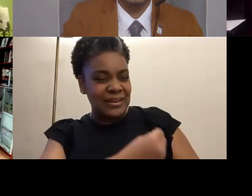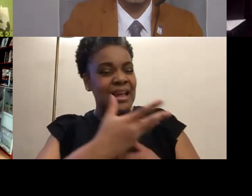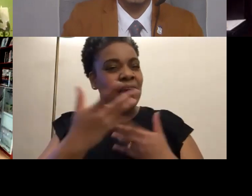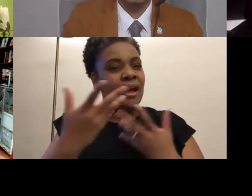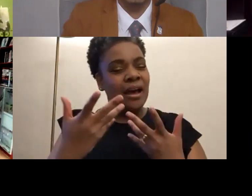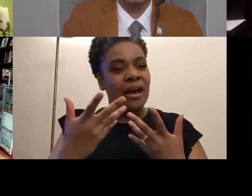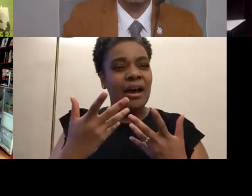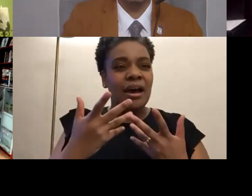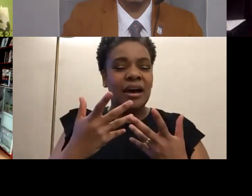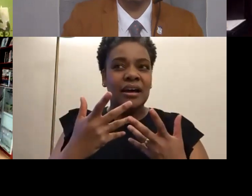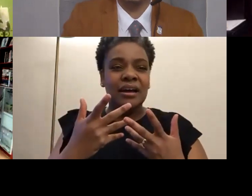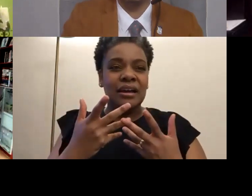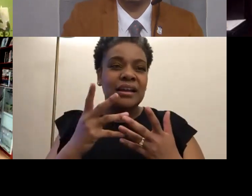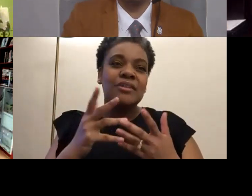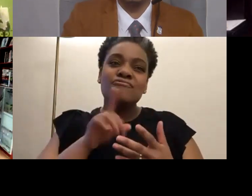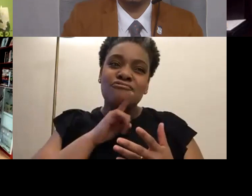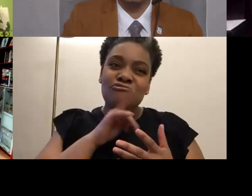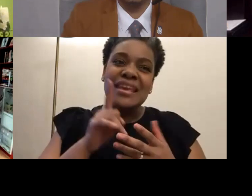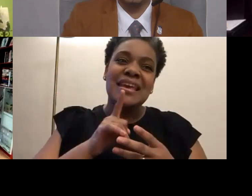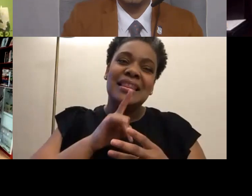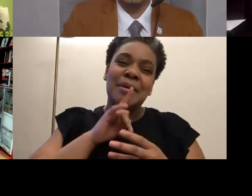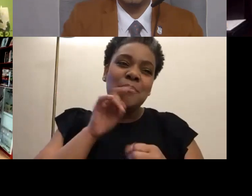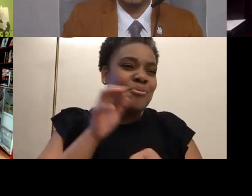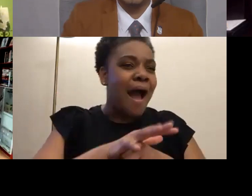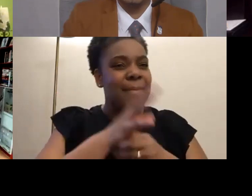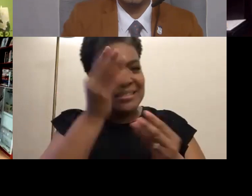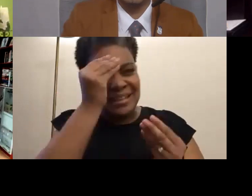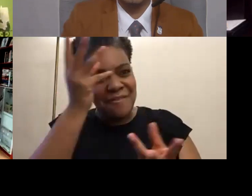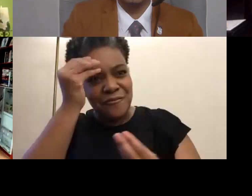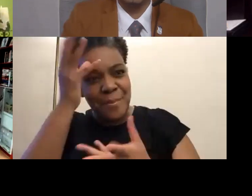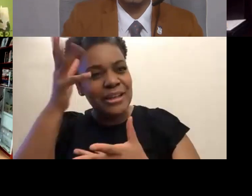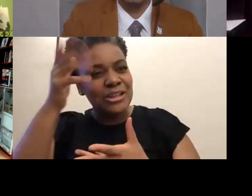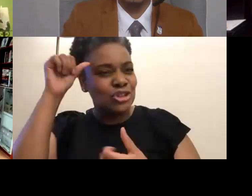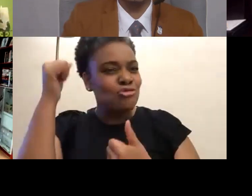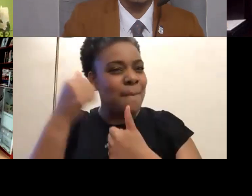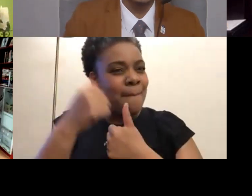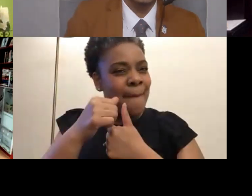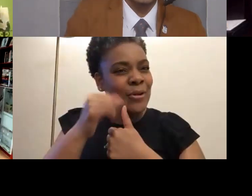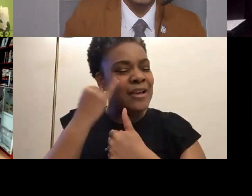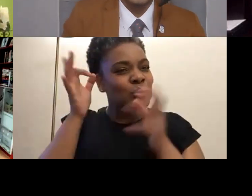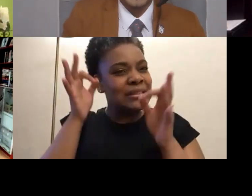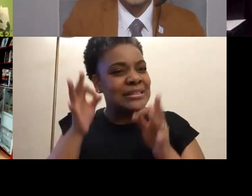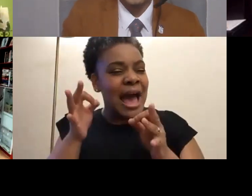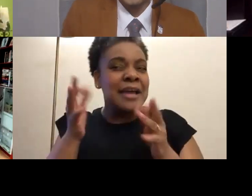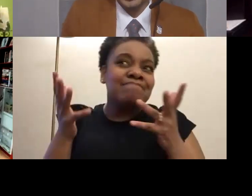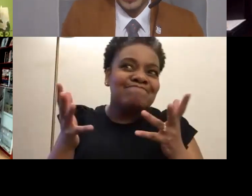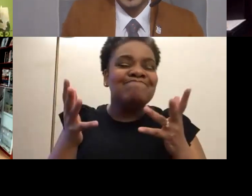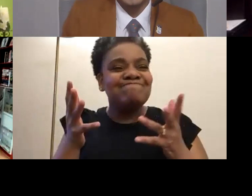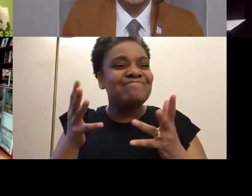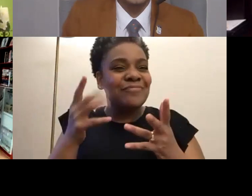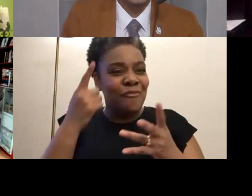some promising pieces of information to keep in mind when you're trying to make your decision. Thank